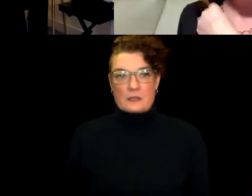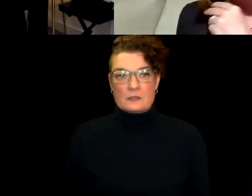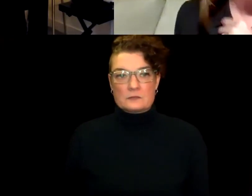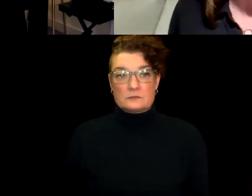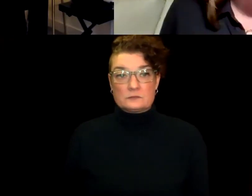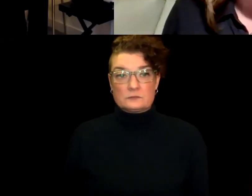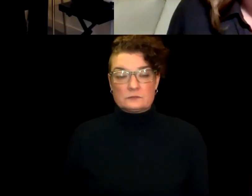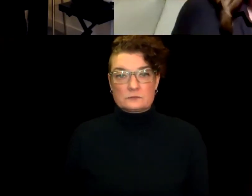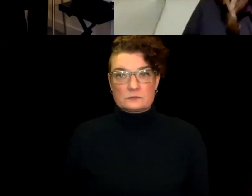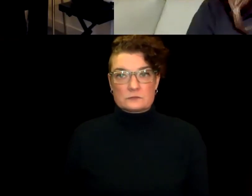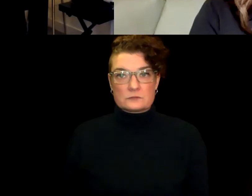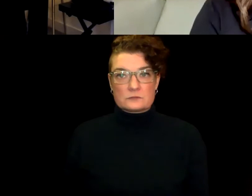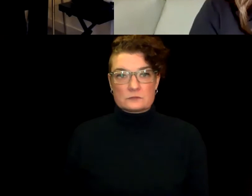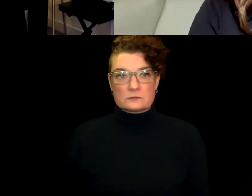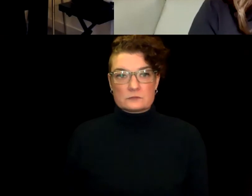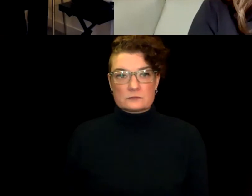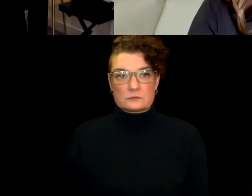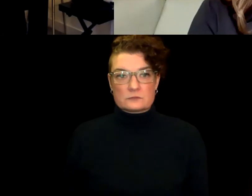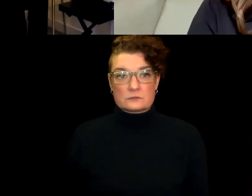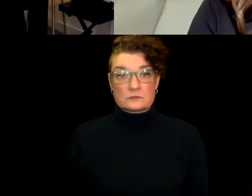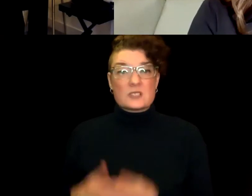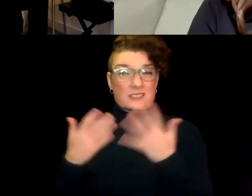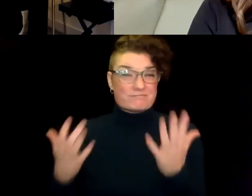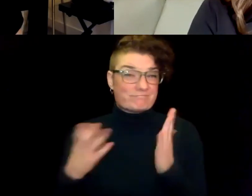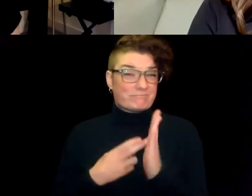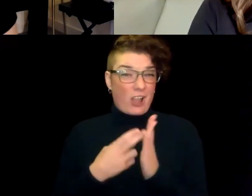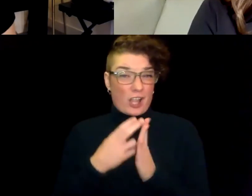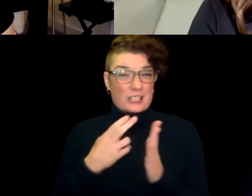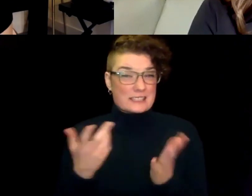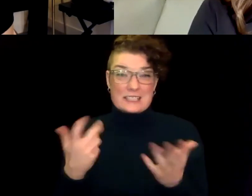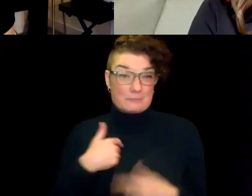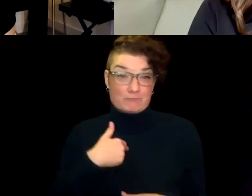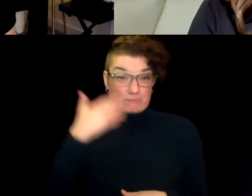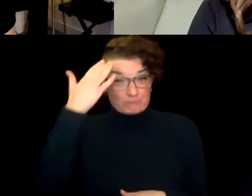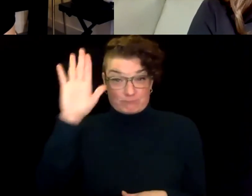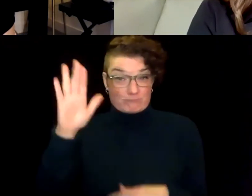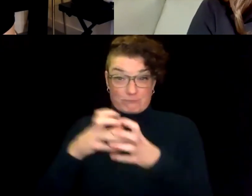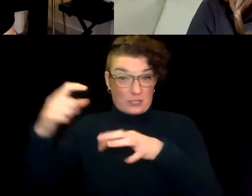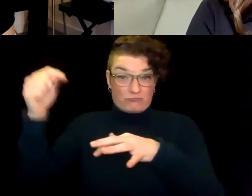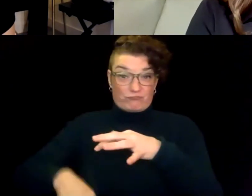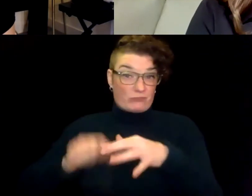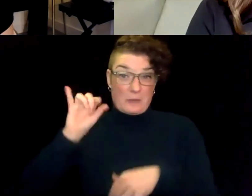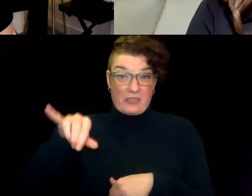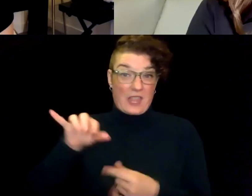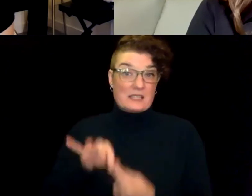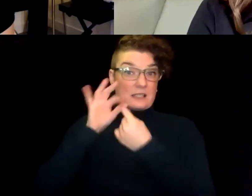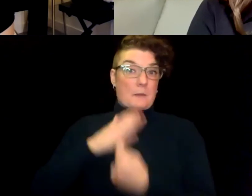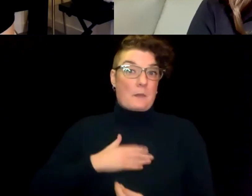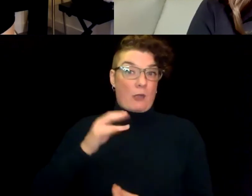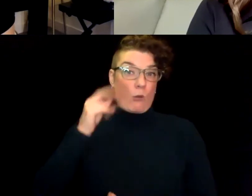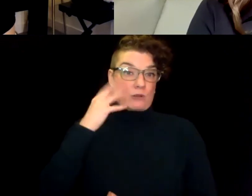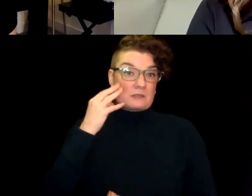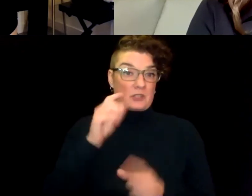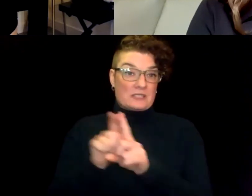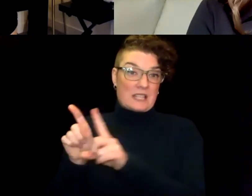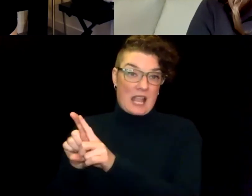So, you know, the honest truth is that I don't know much about this other than my experiences as an end